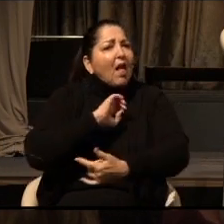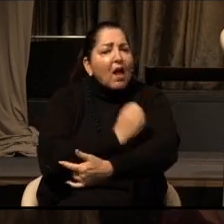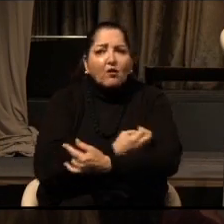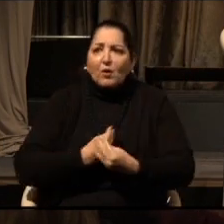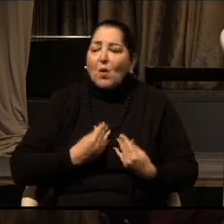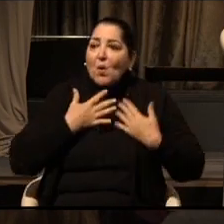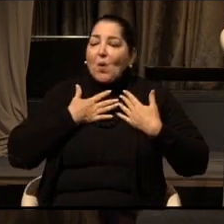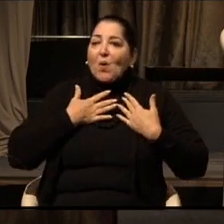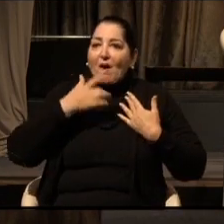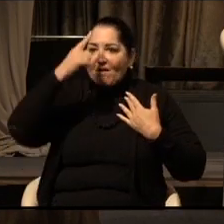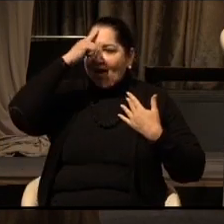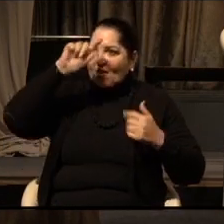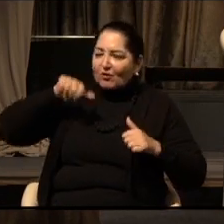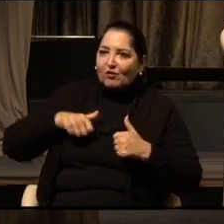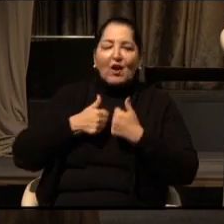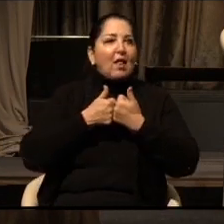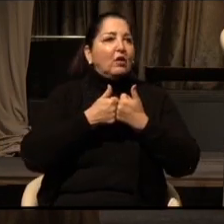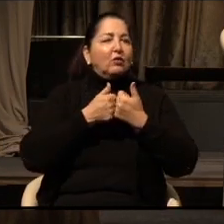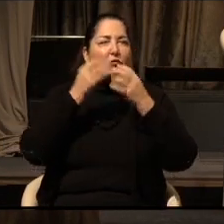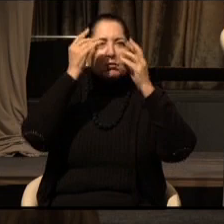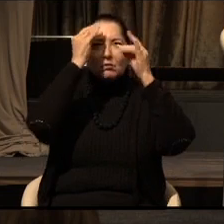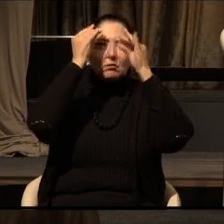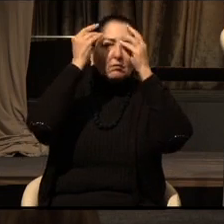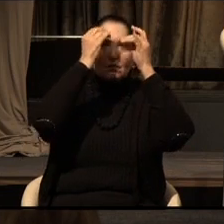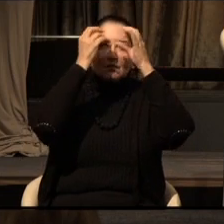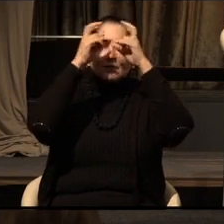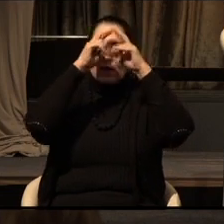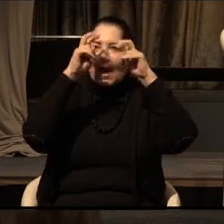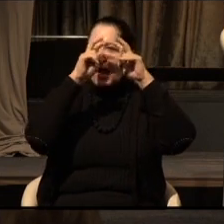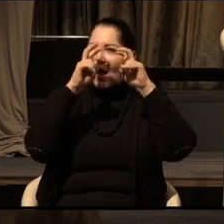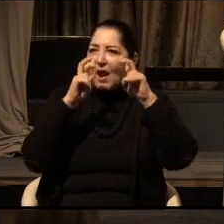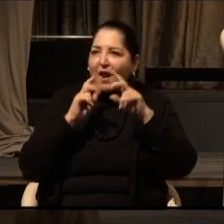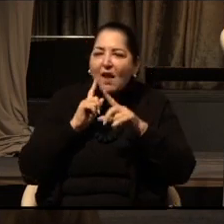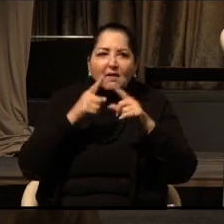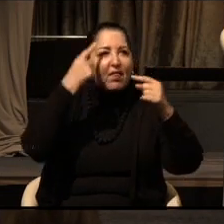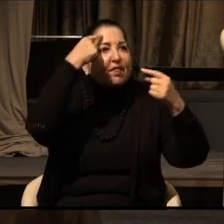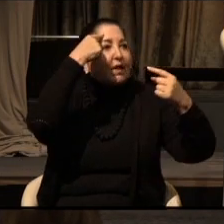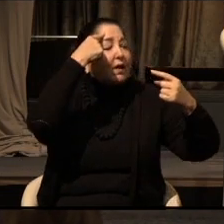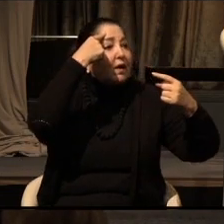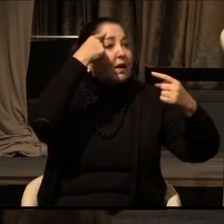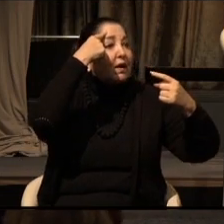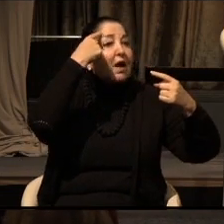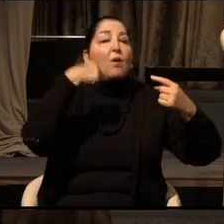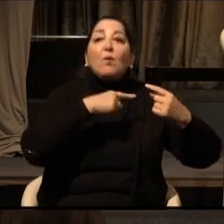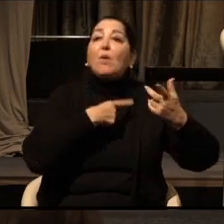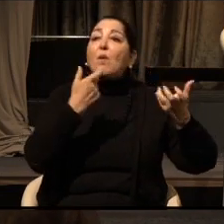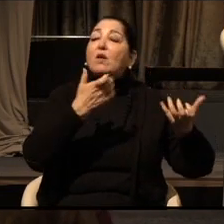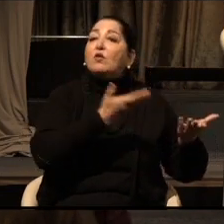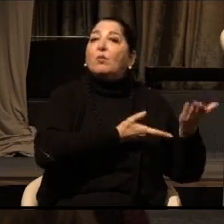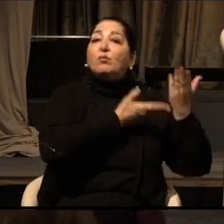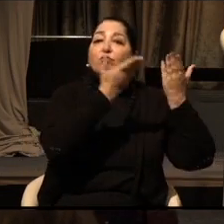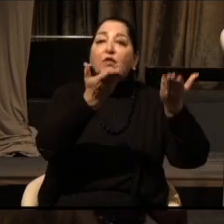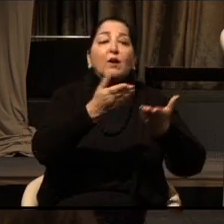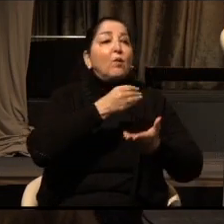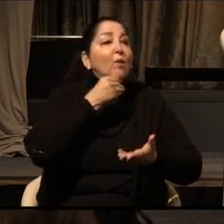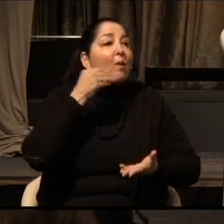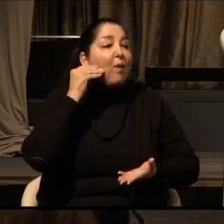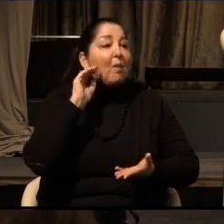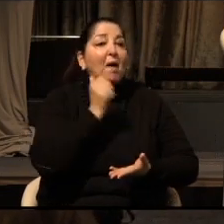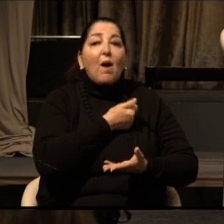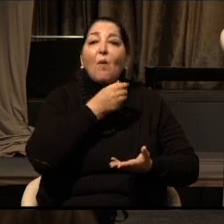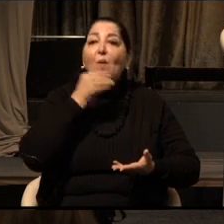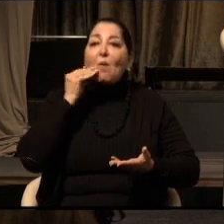and how we want to take that energy back home into our home communities to take action. And this symbol